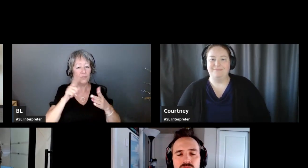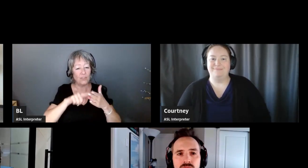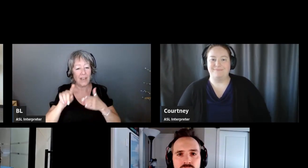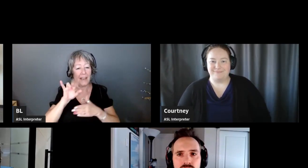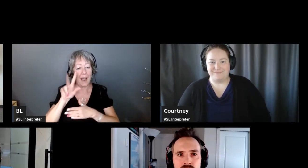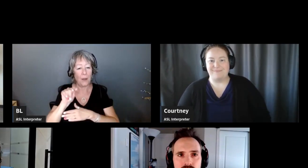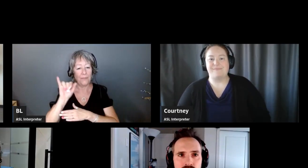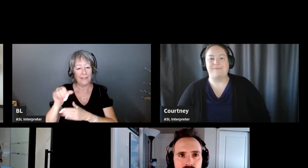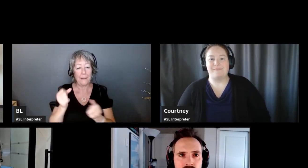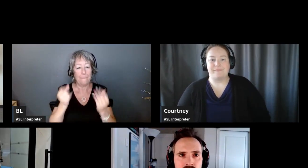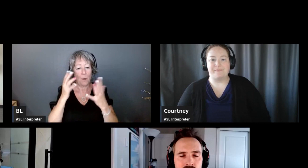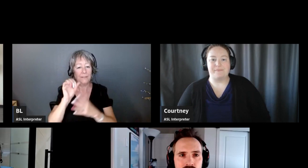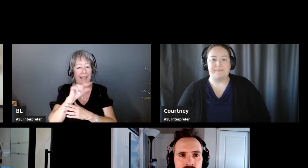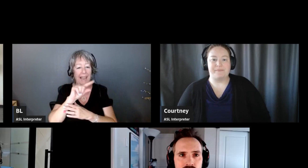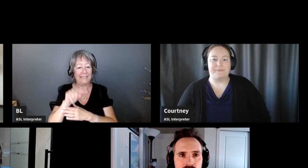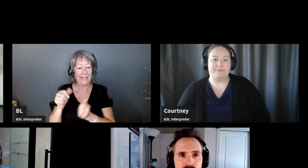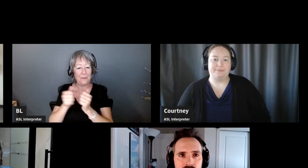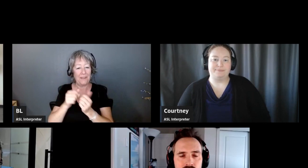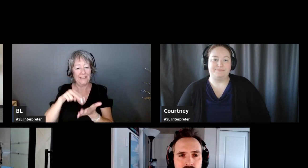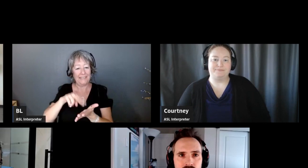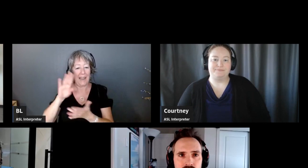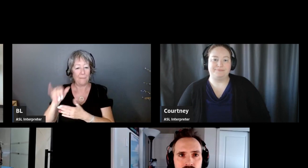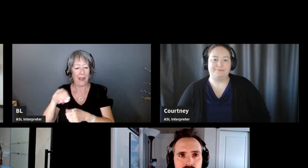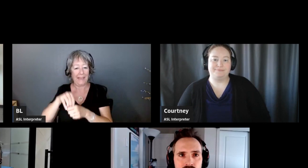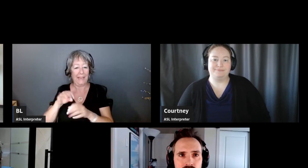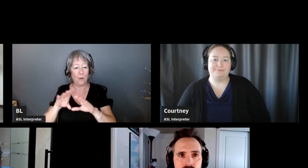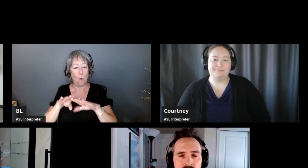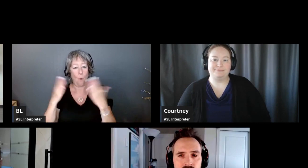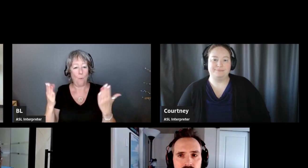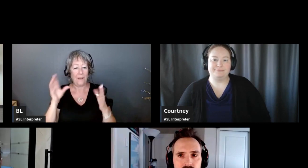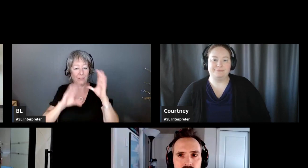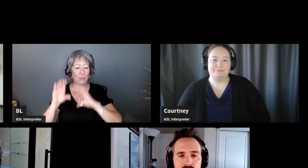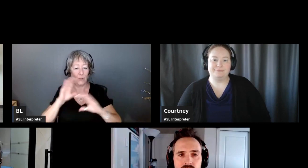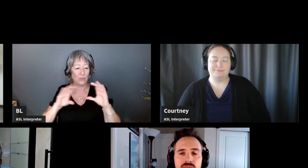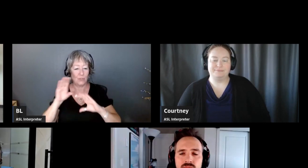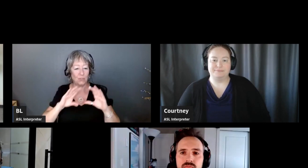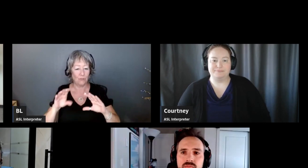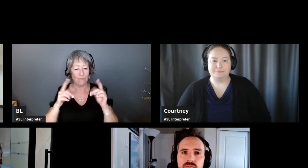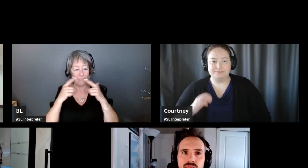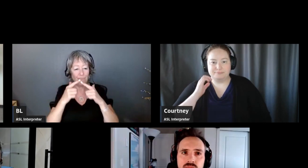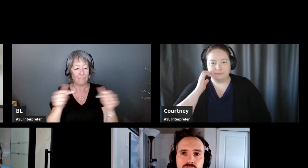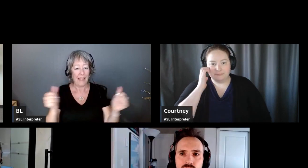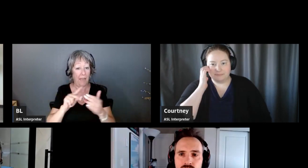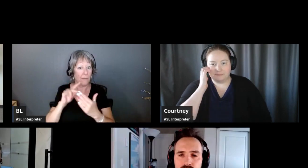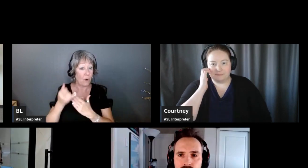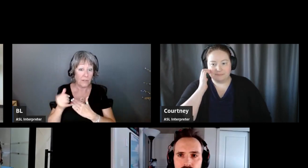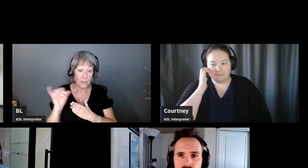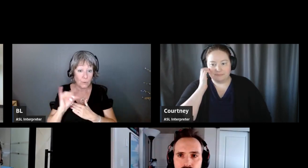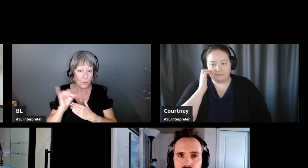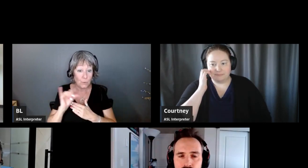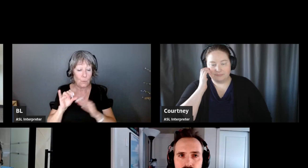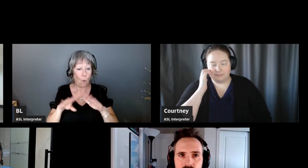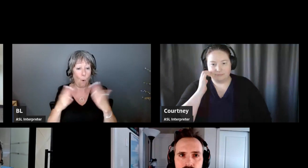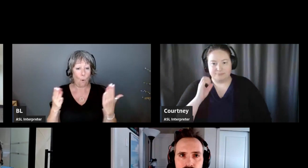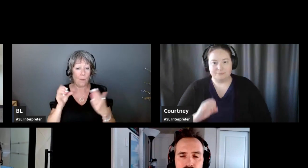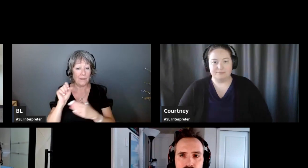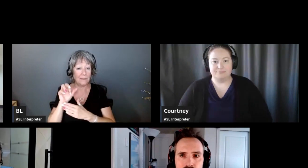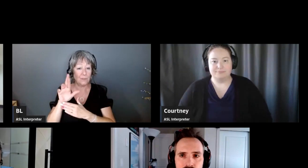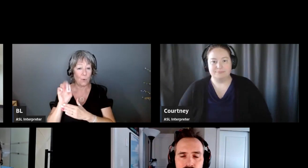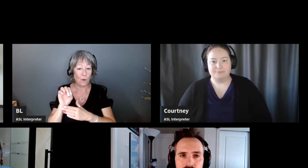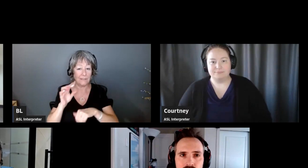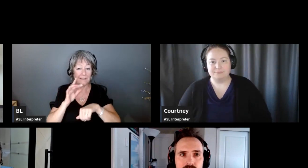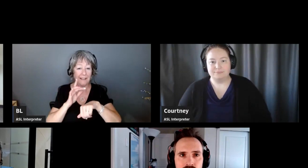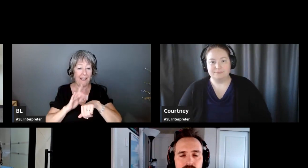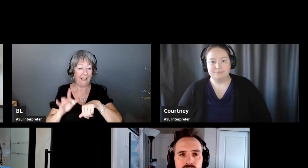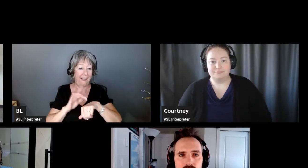multi-AZ with standby feature in OpenSearch. Go check out the OpenSearch project too. Open source, available